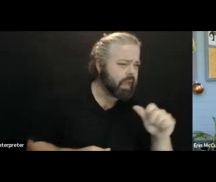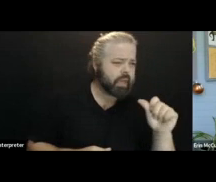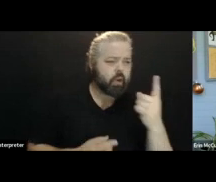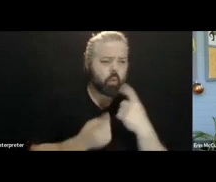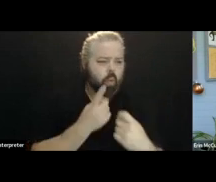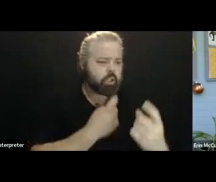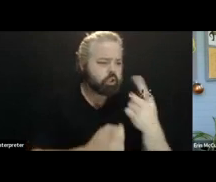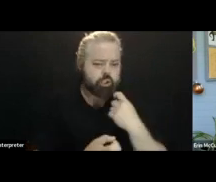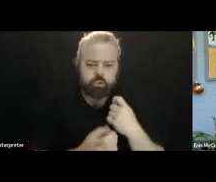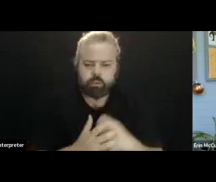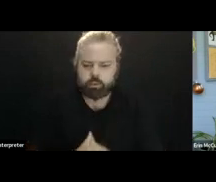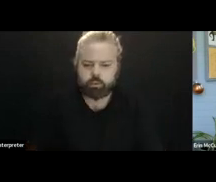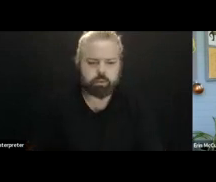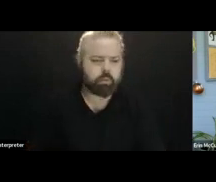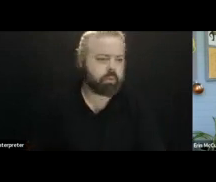questions?